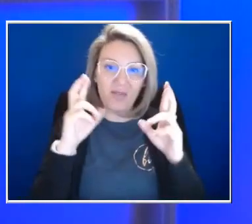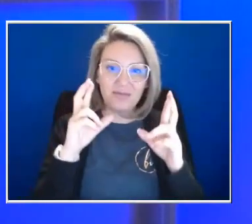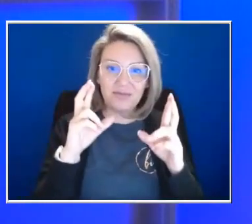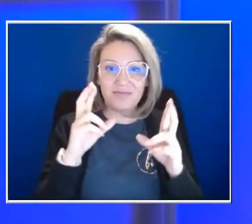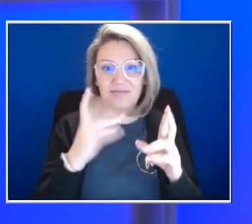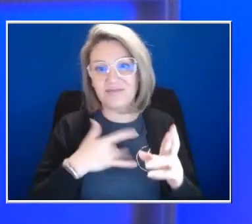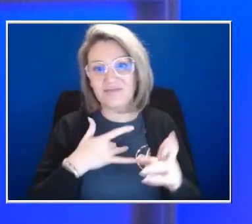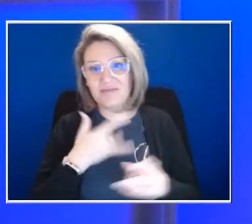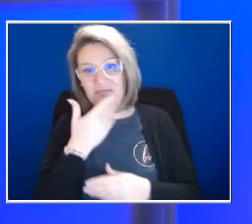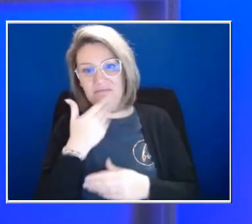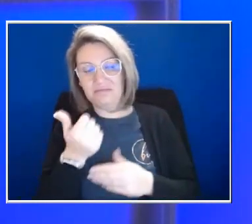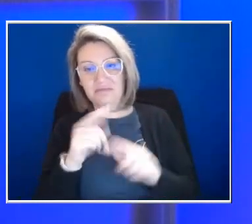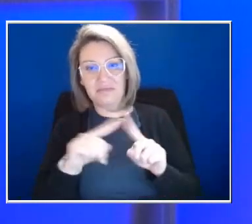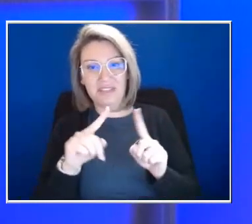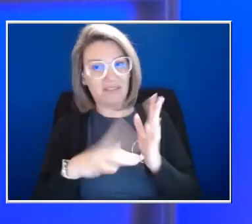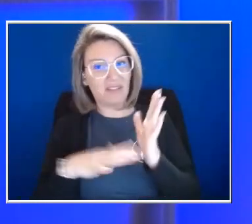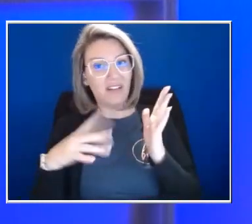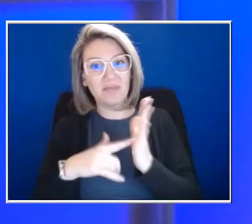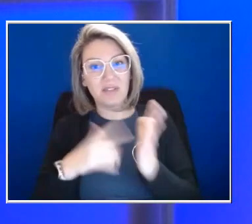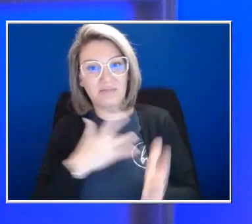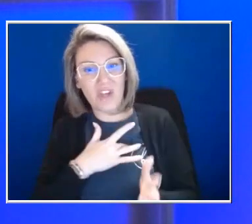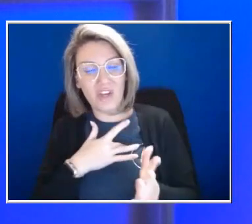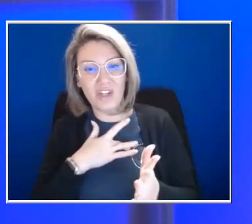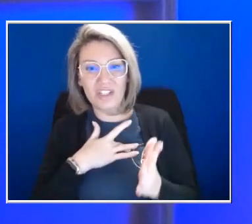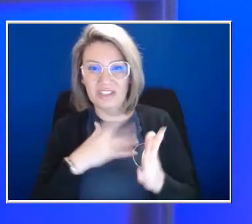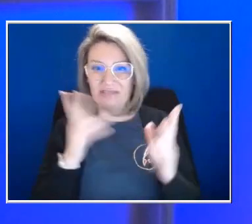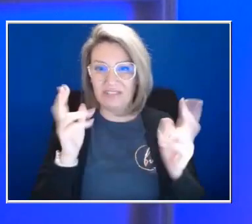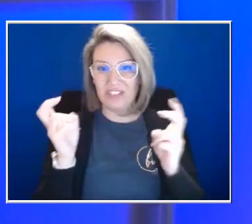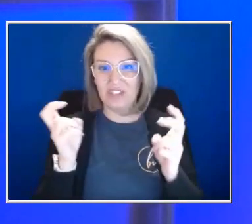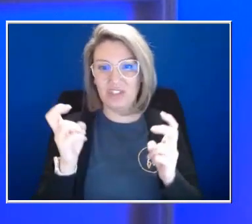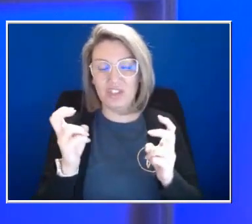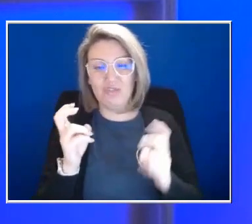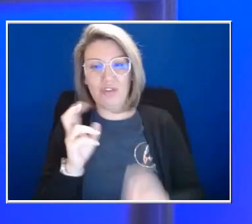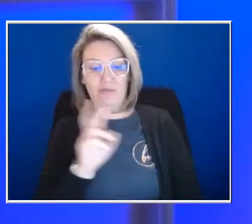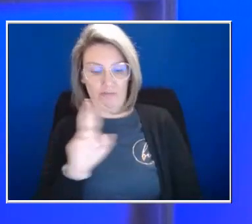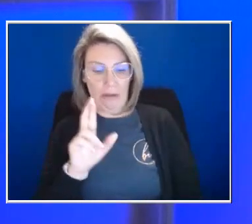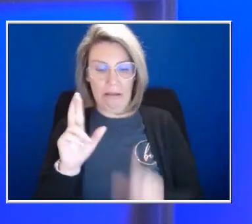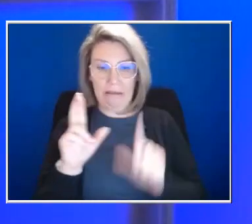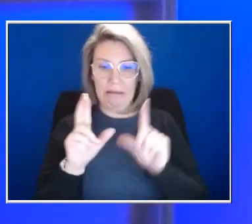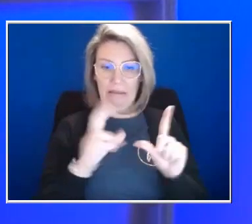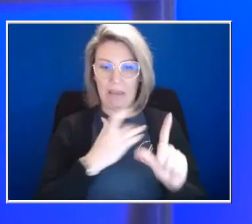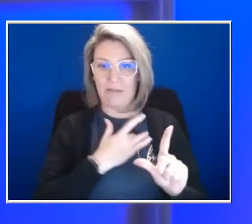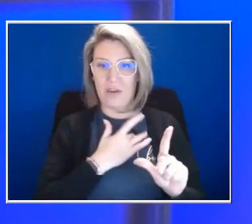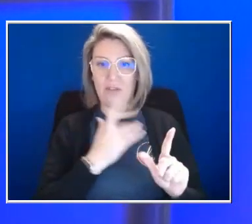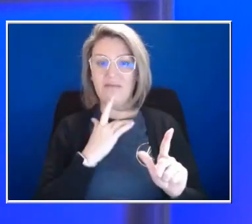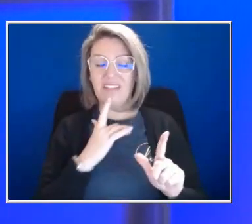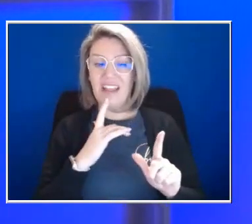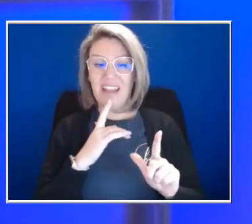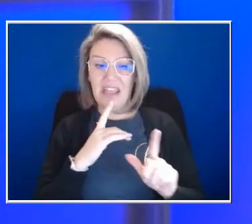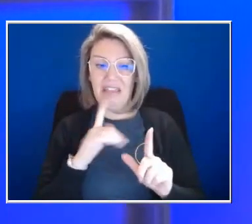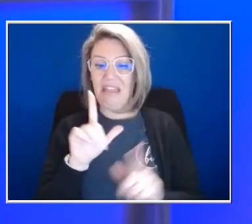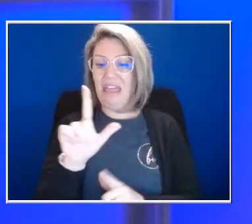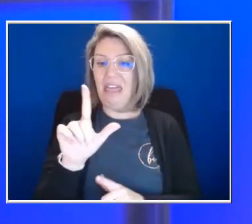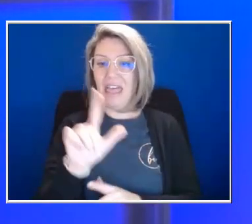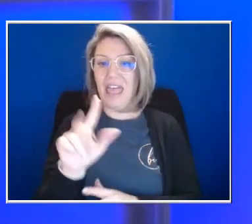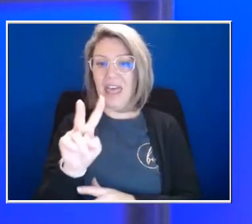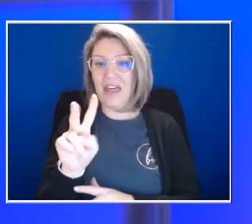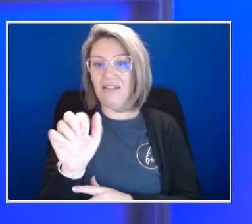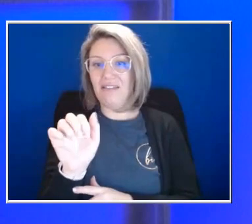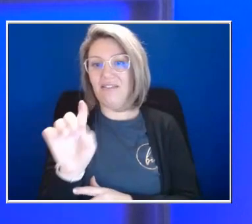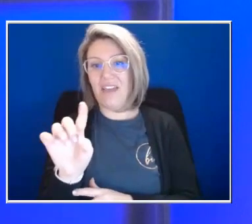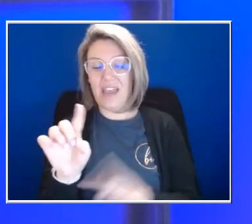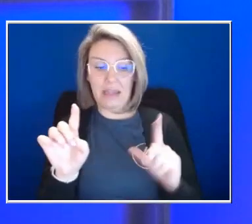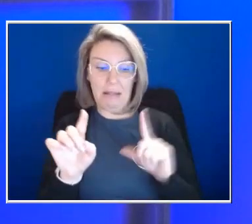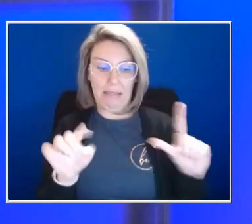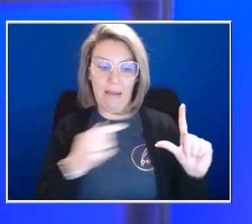heart conditions, you have two sides of the heart. You have the right side and the left side, and the LVAD is a left ventricular assist device. So it only really helps the